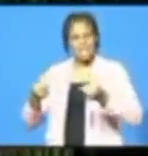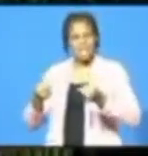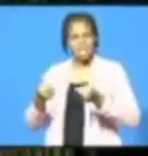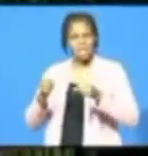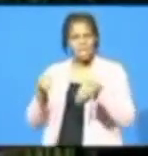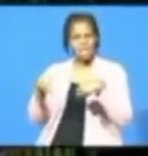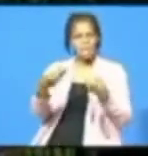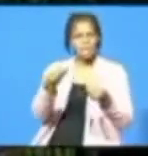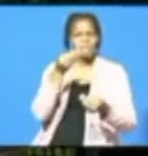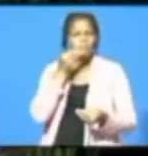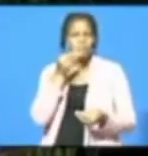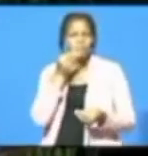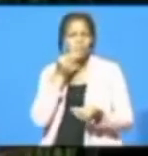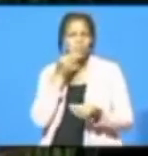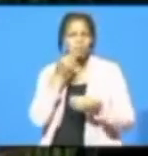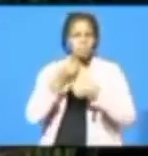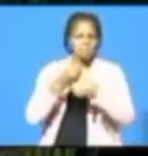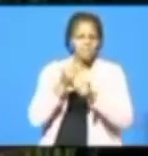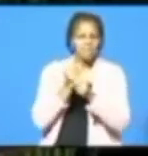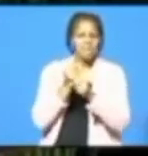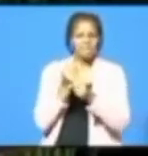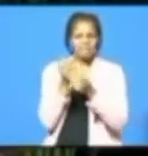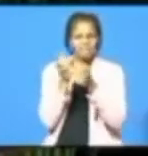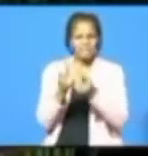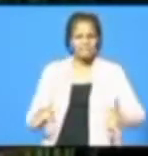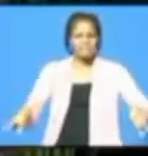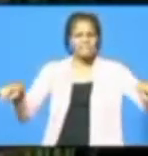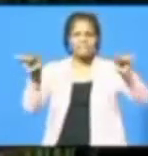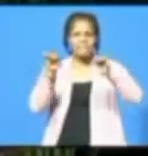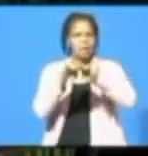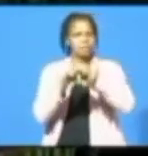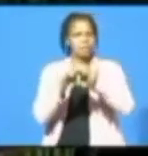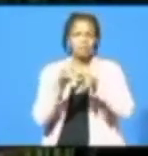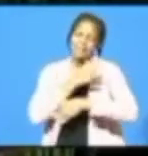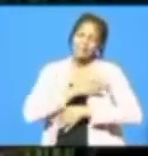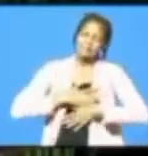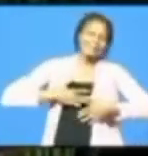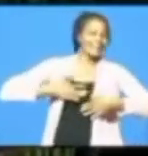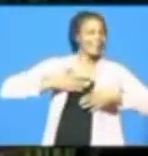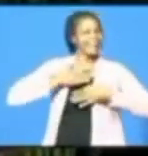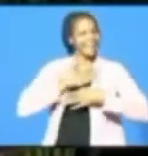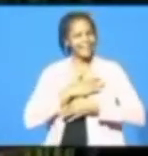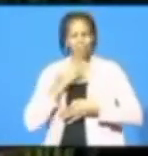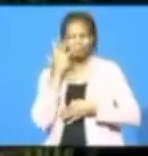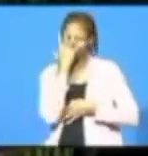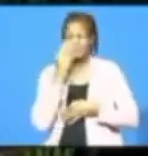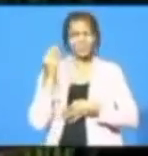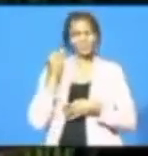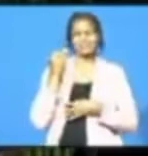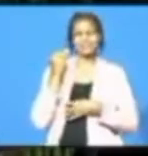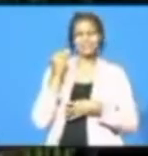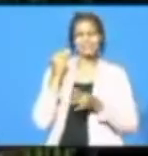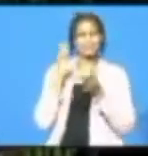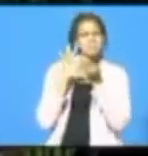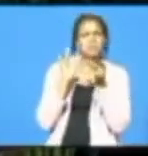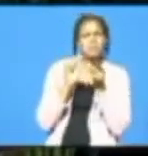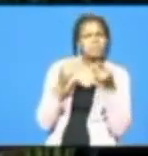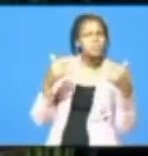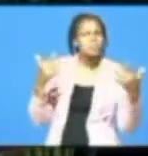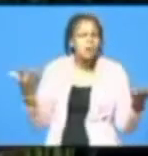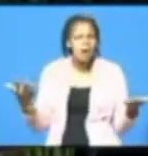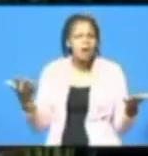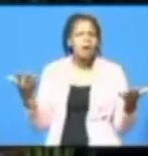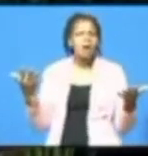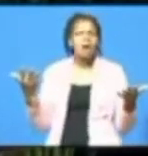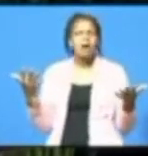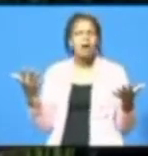food, making that valley a delight and beauty. And the message thereof